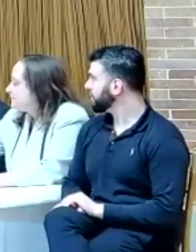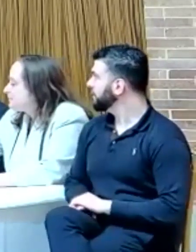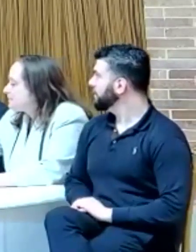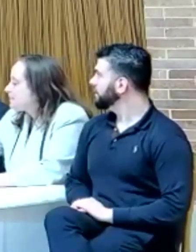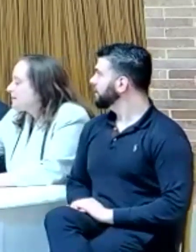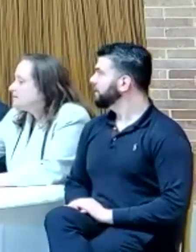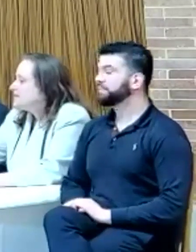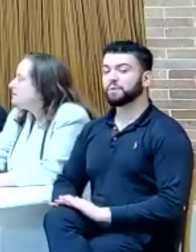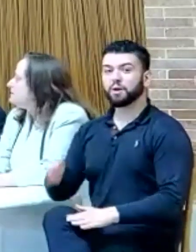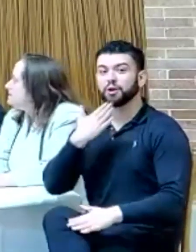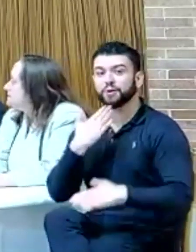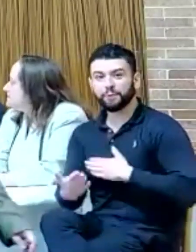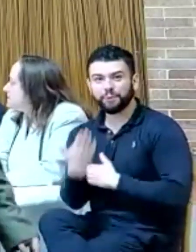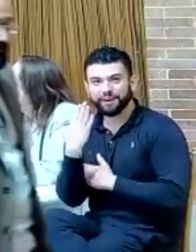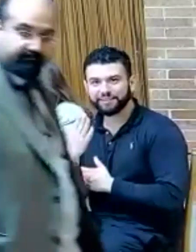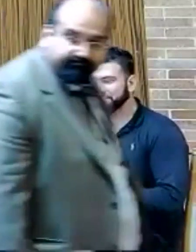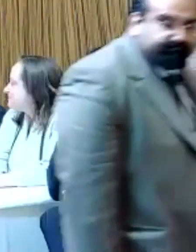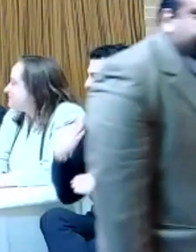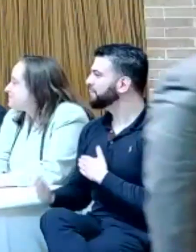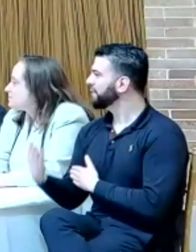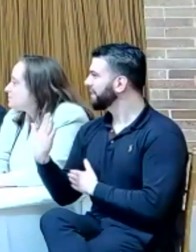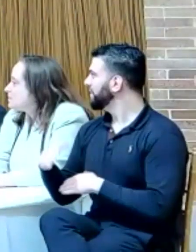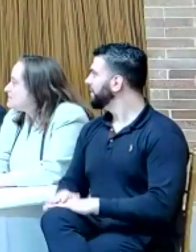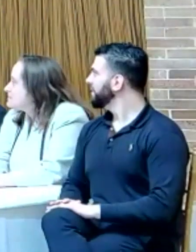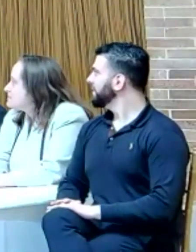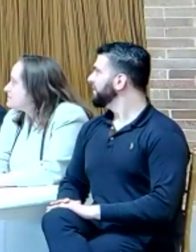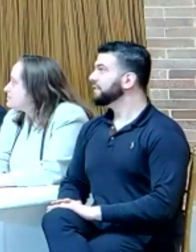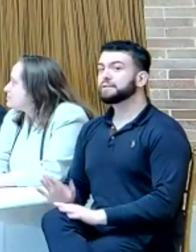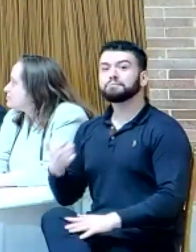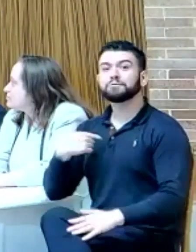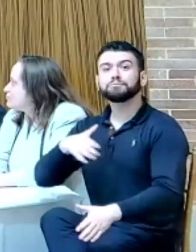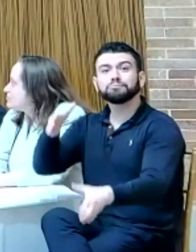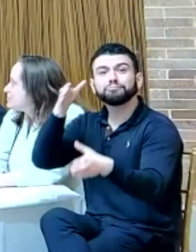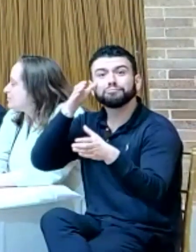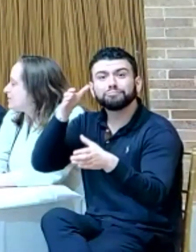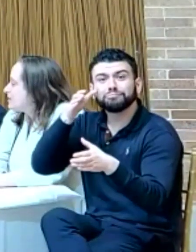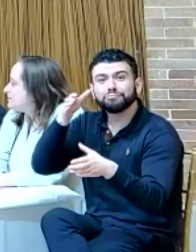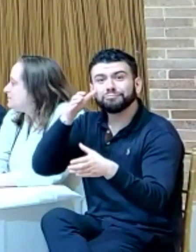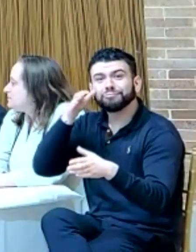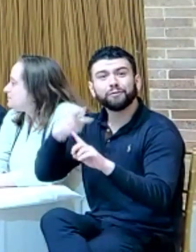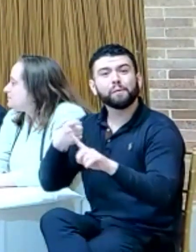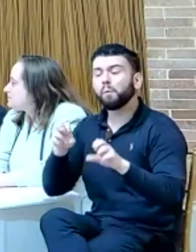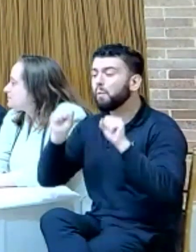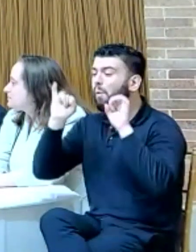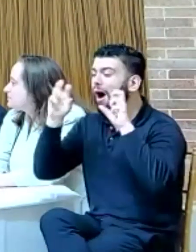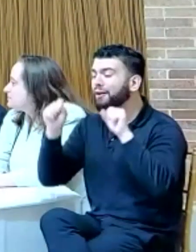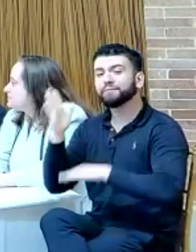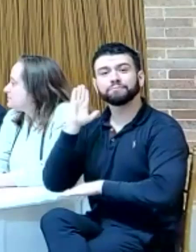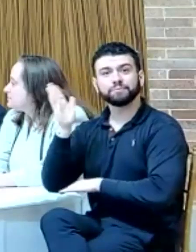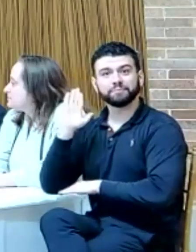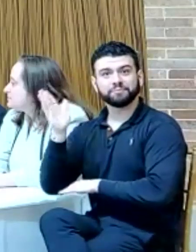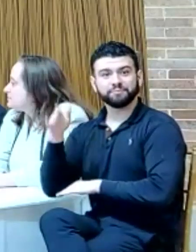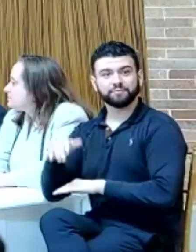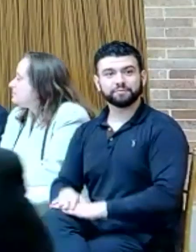okay good morning so we've heard from wonderful people who are at